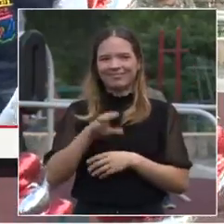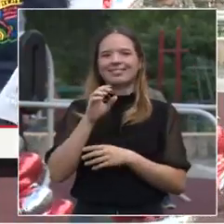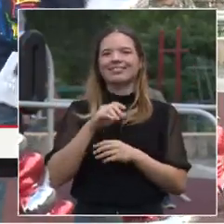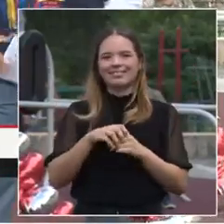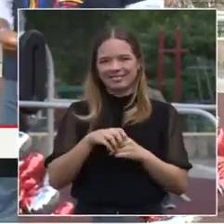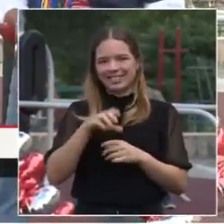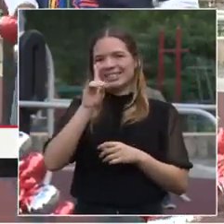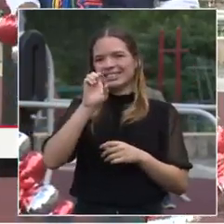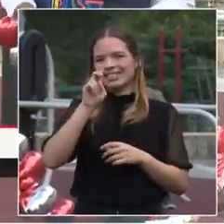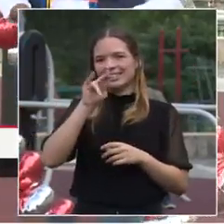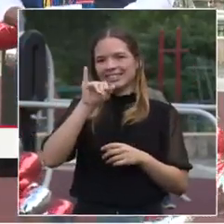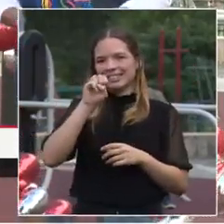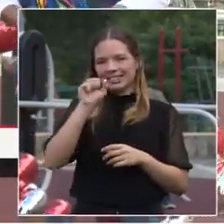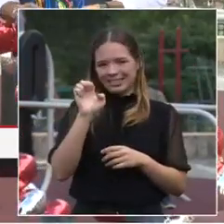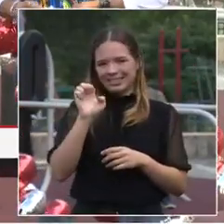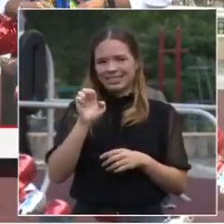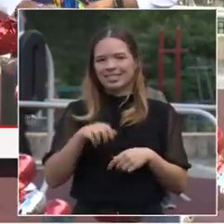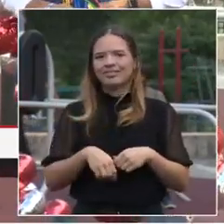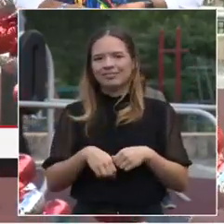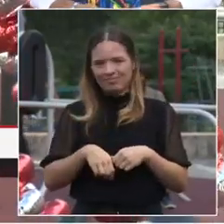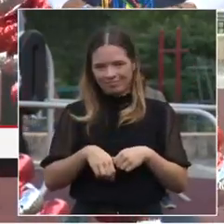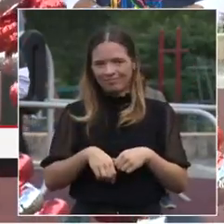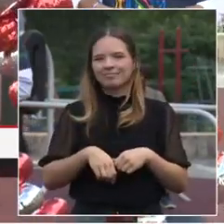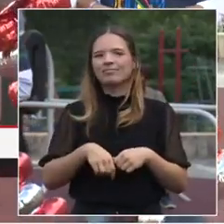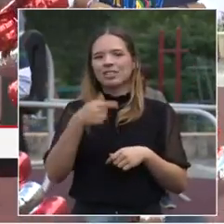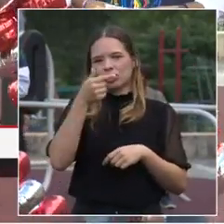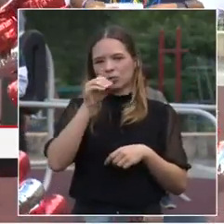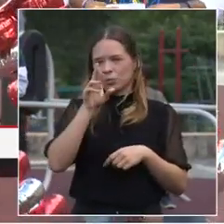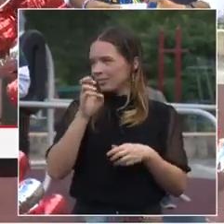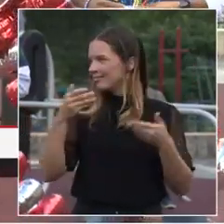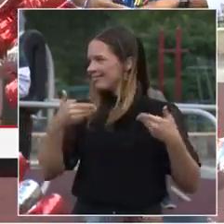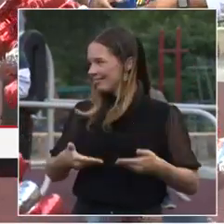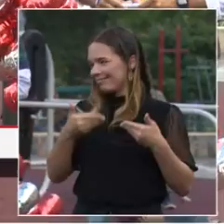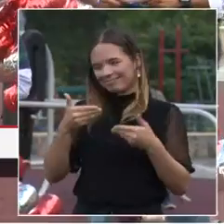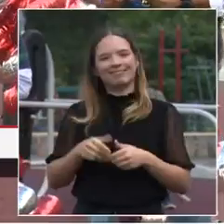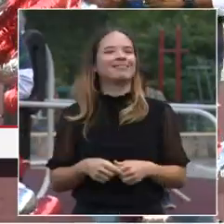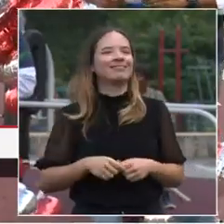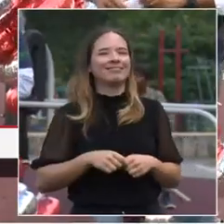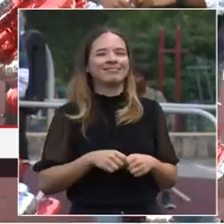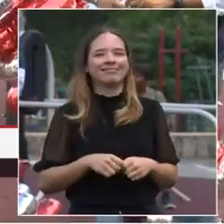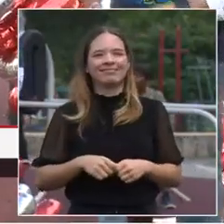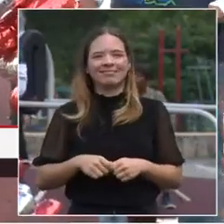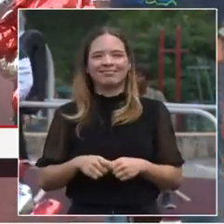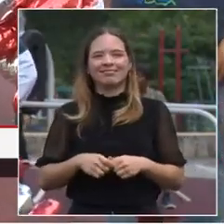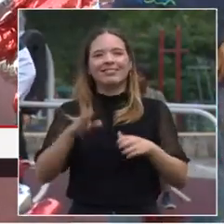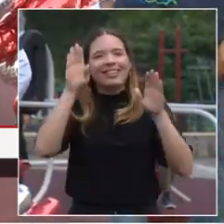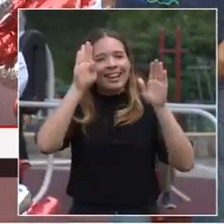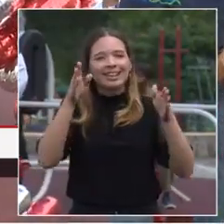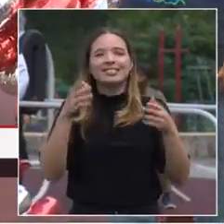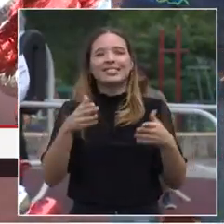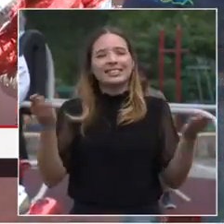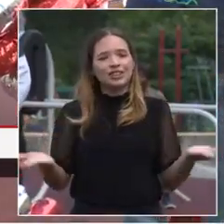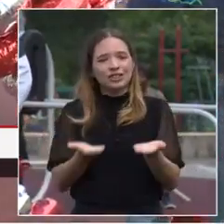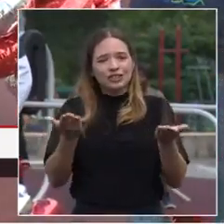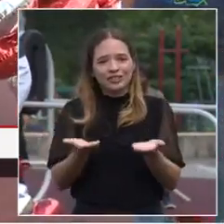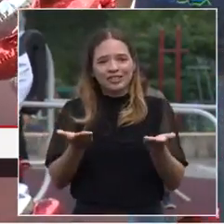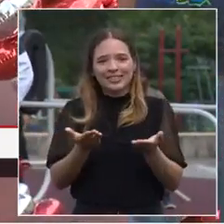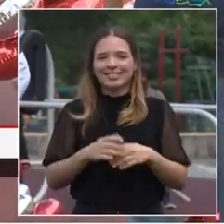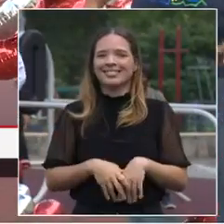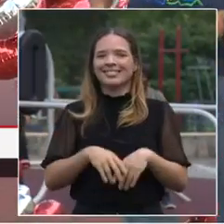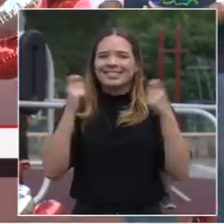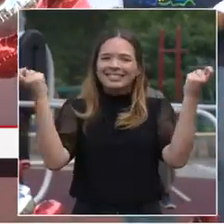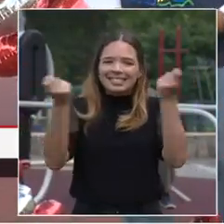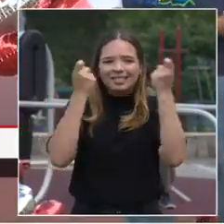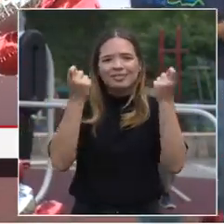Thank you so much. Oh, thank you. It is great to be with you all today to celebrate our new neighborhood